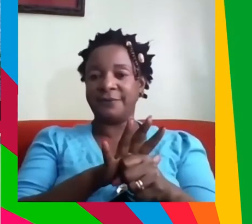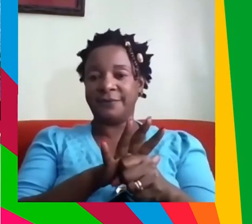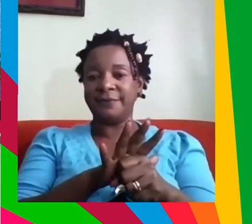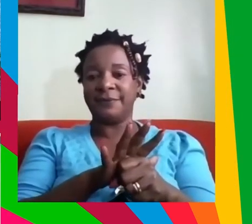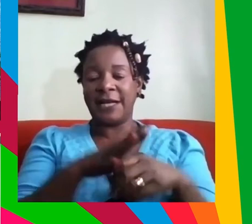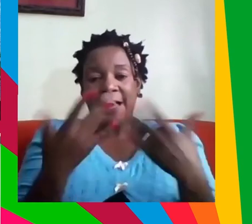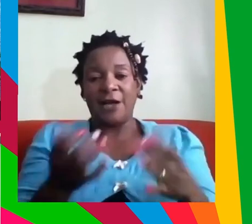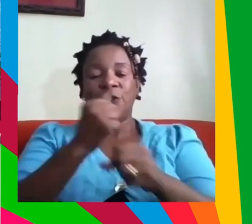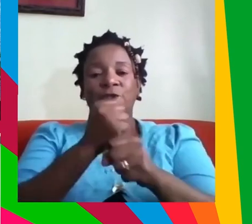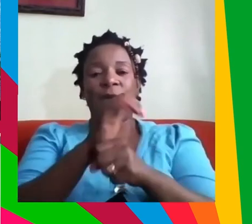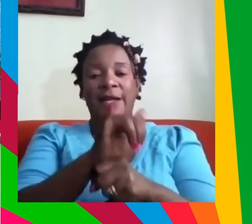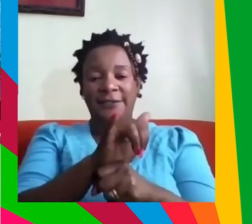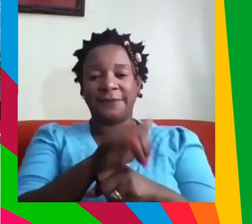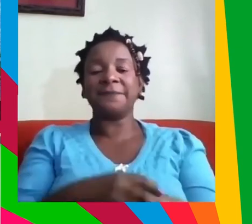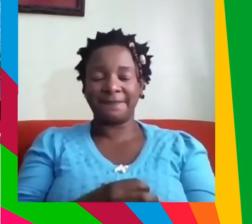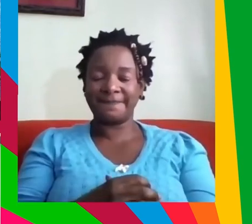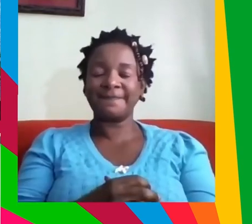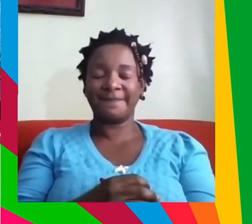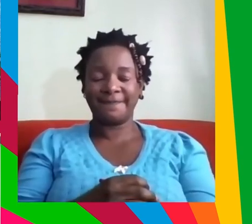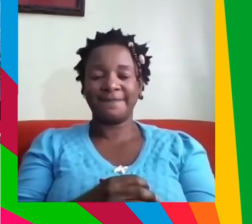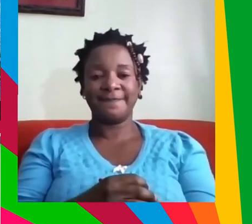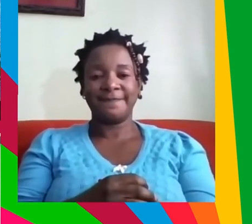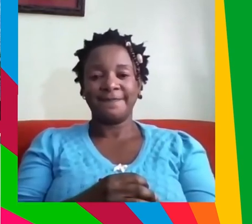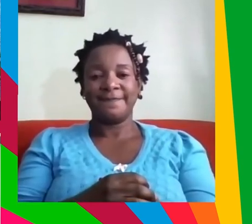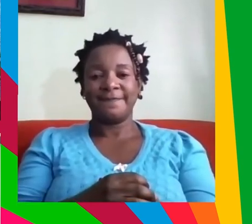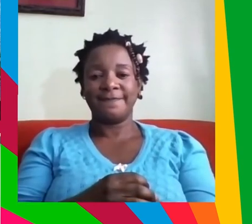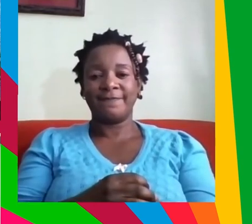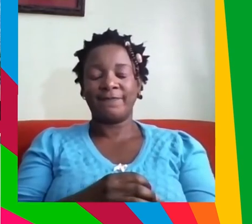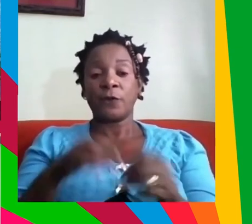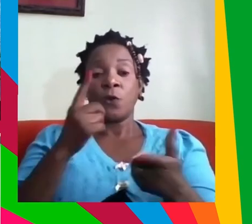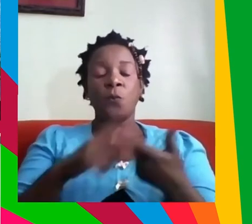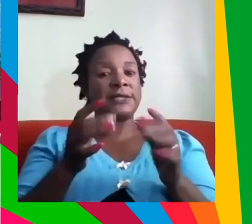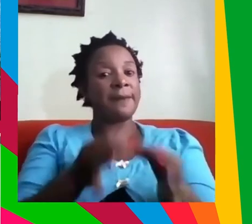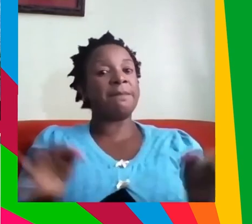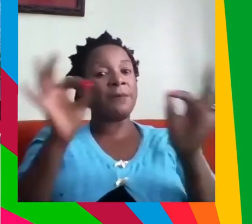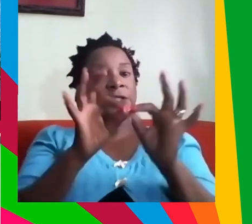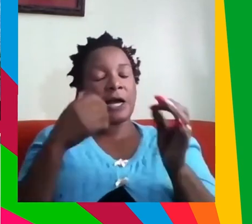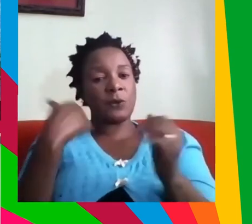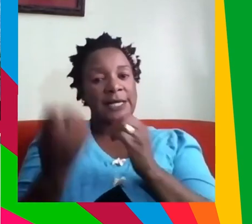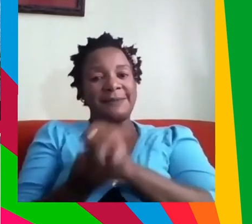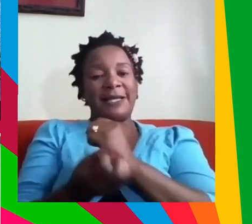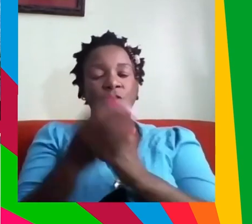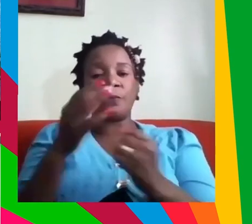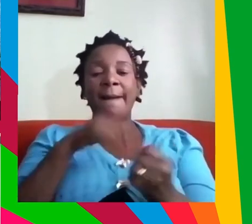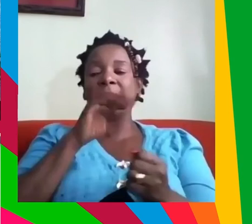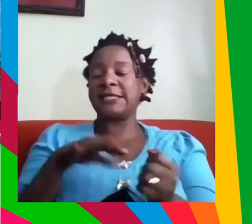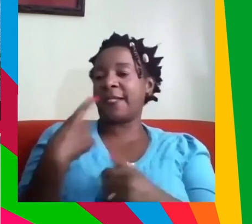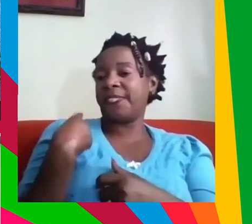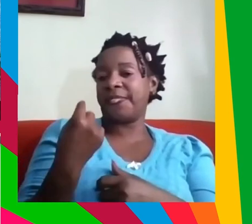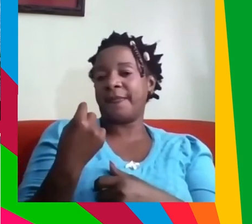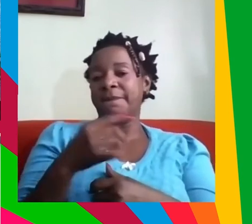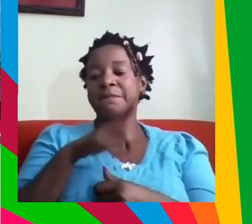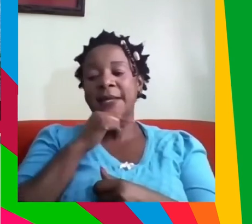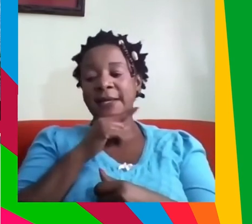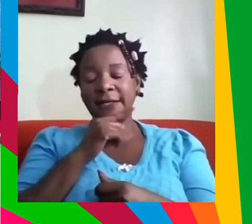do that. Well, thank you. I think what's really important, I was actually just explaining this to my parents the other day. You know, my dad's a doctor, he's